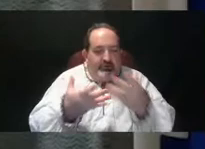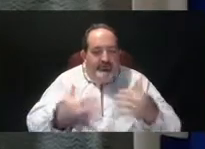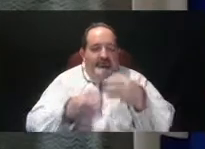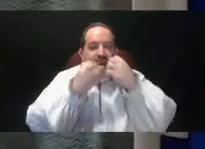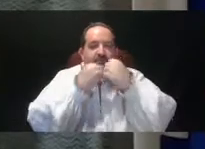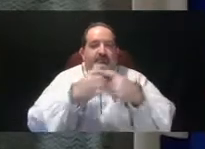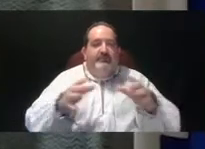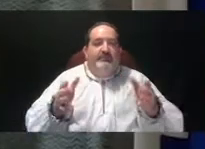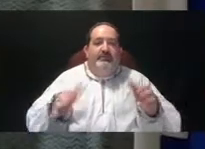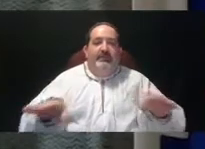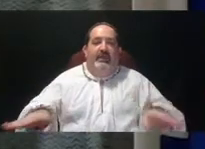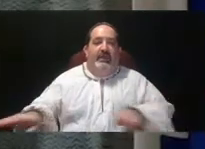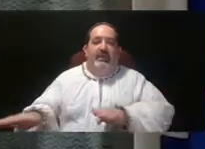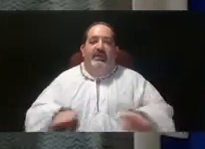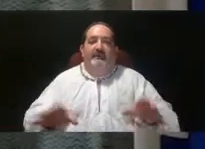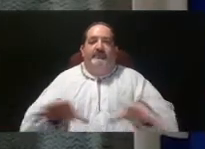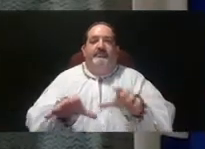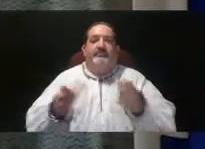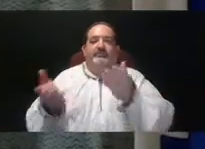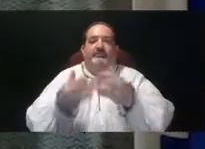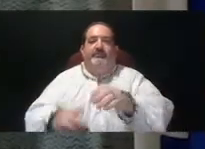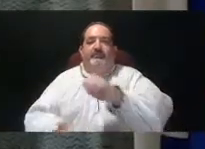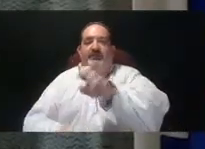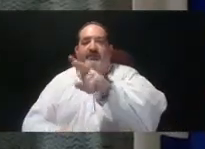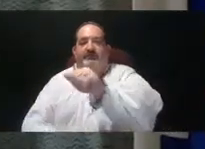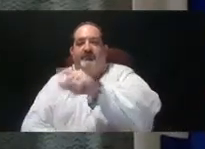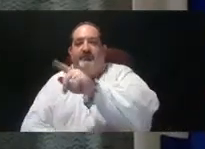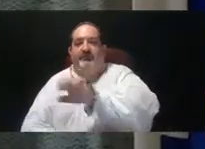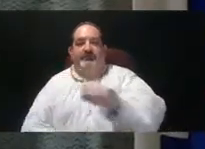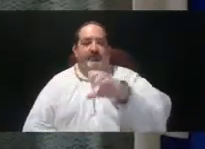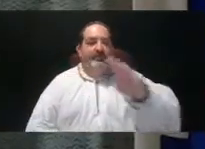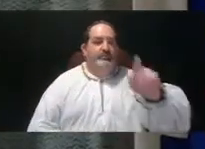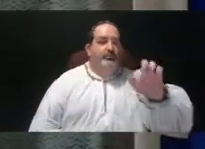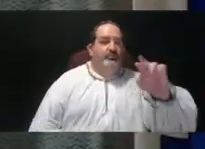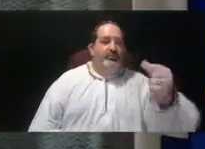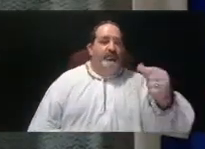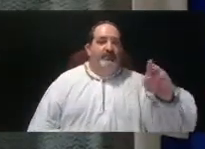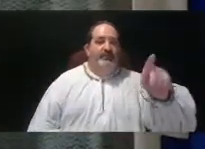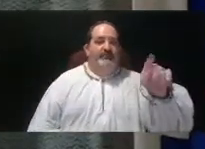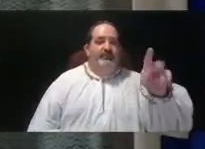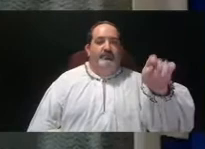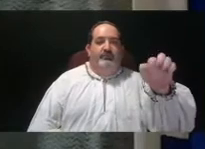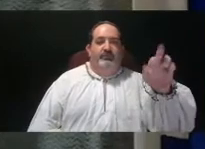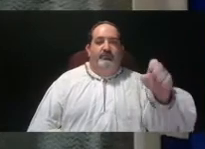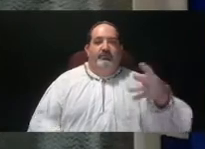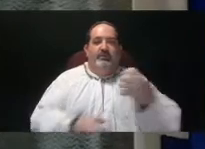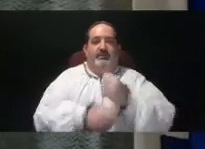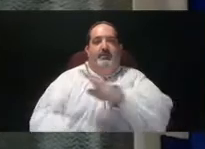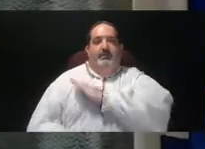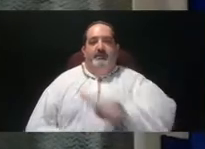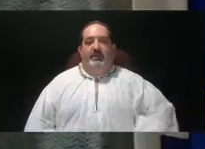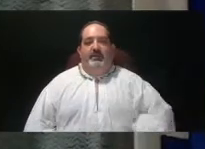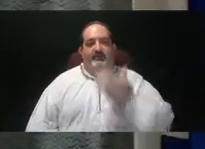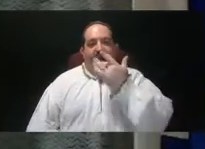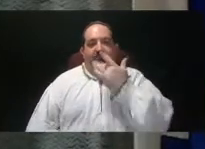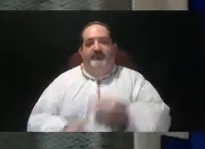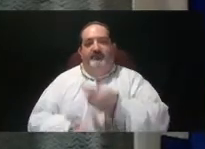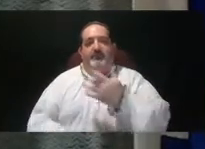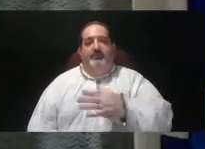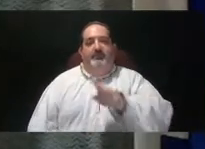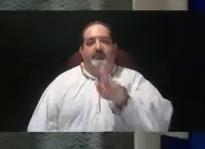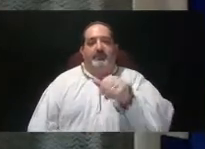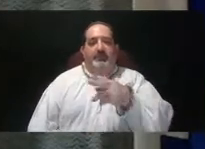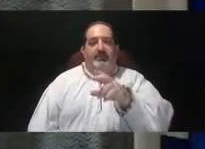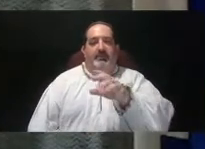acts of service of Ivo Gauche and Brig Ingen Ueter, upon whom are bestowed the Baron's favor by Baron Bjorn